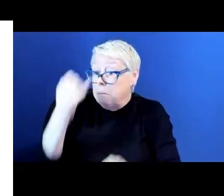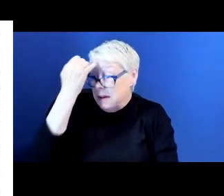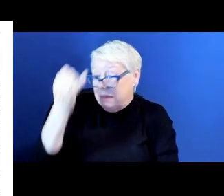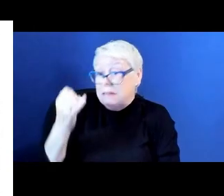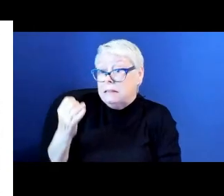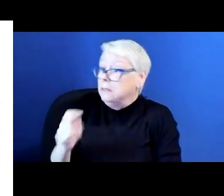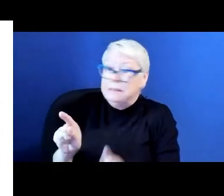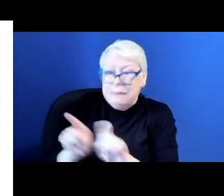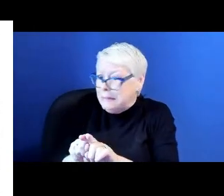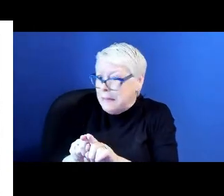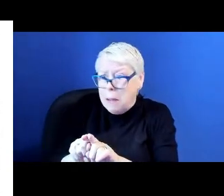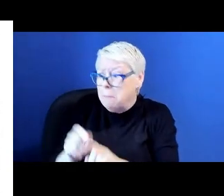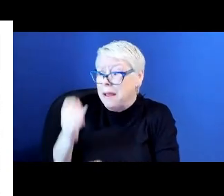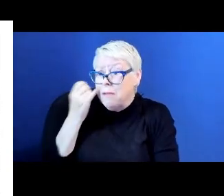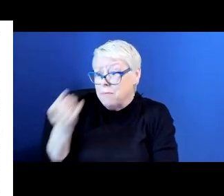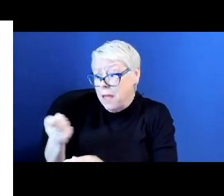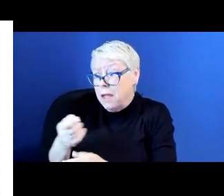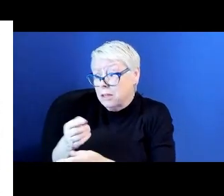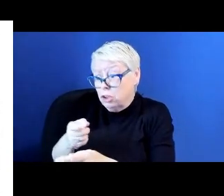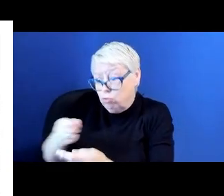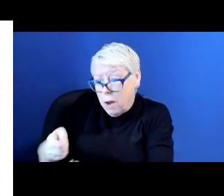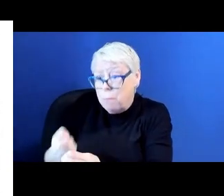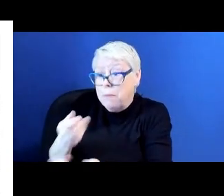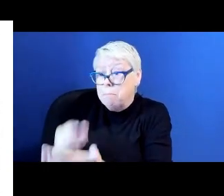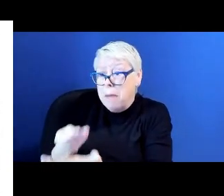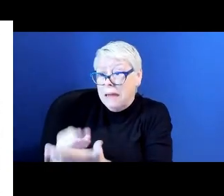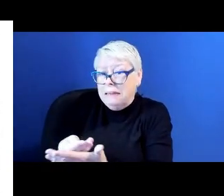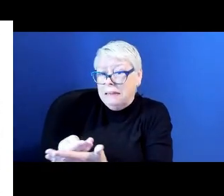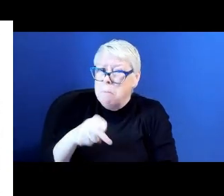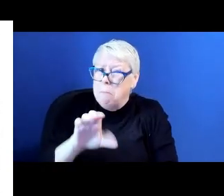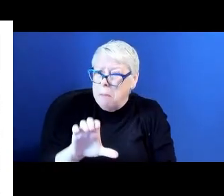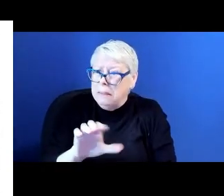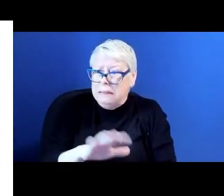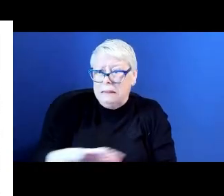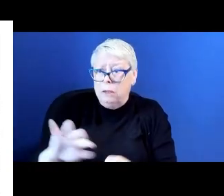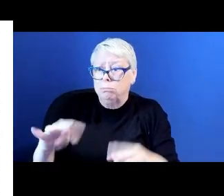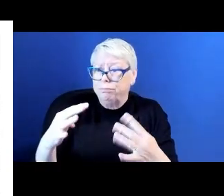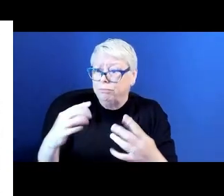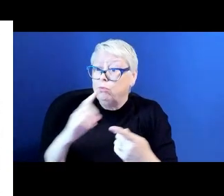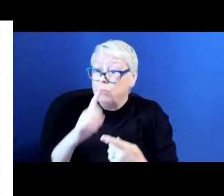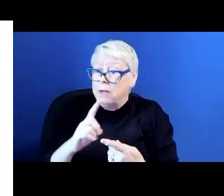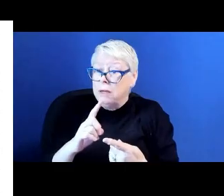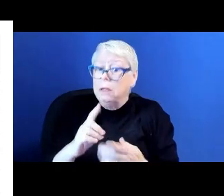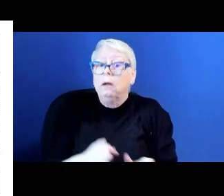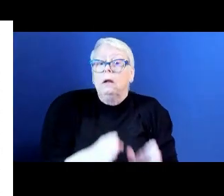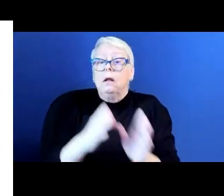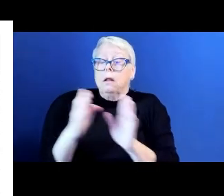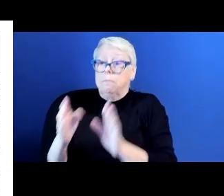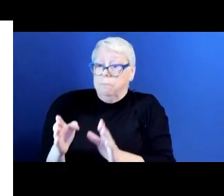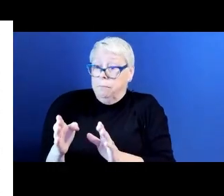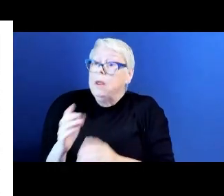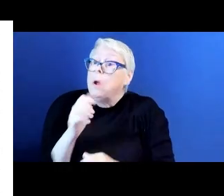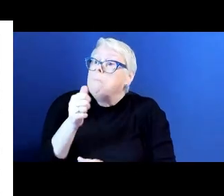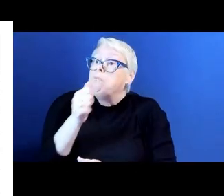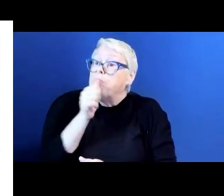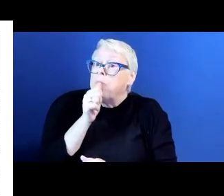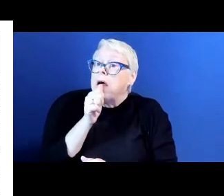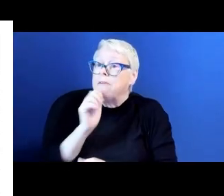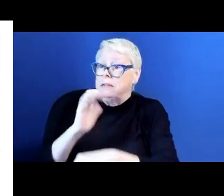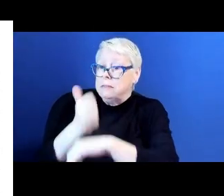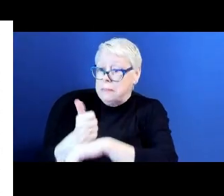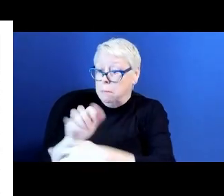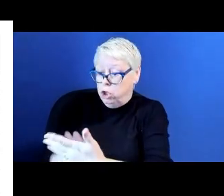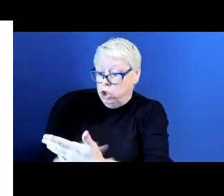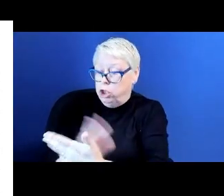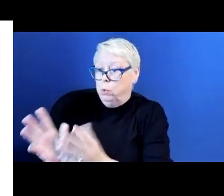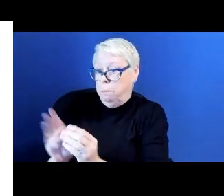financially. So it's a public space. The second takes place during a private, one-on-one scheduled money conversation.